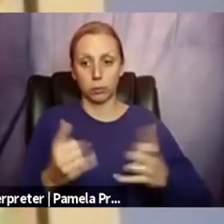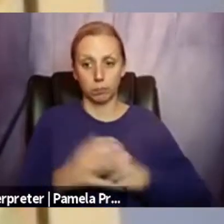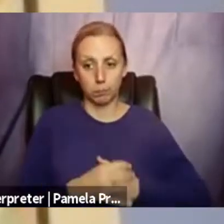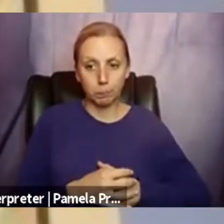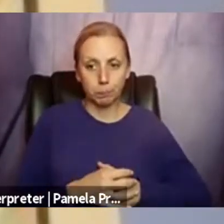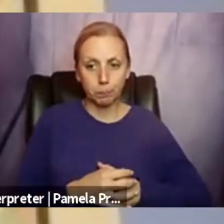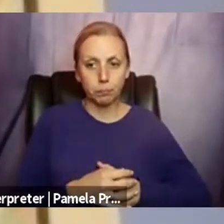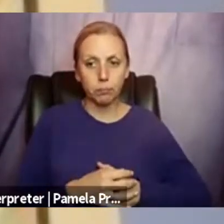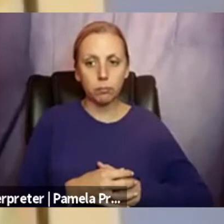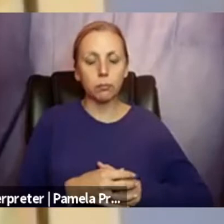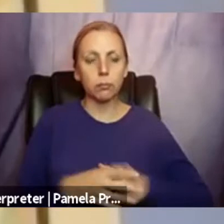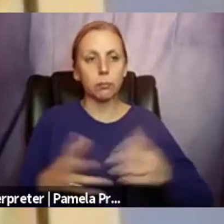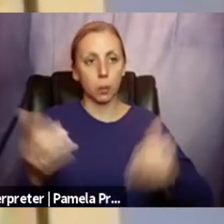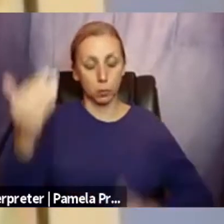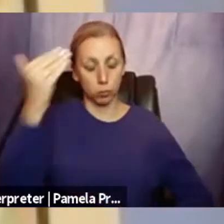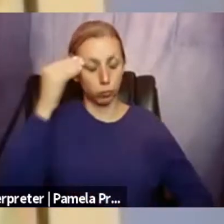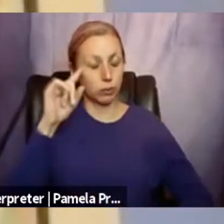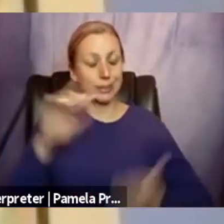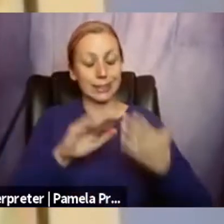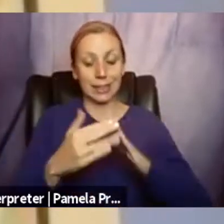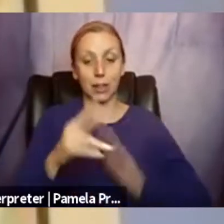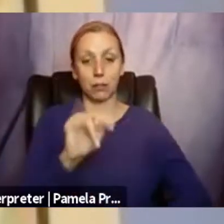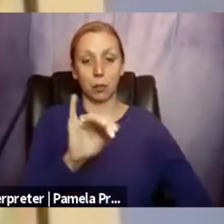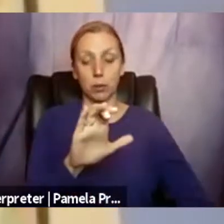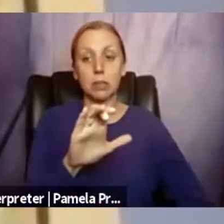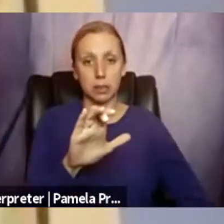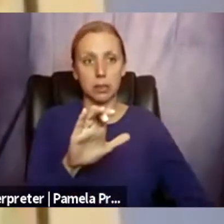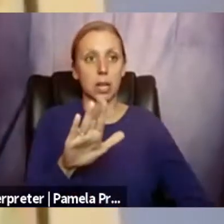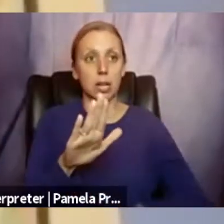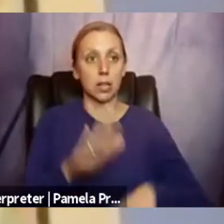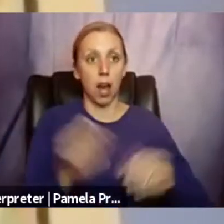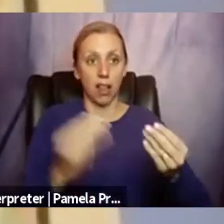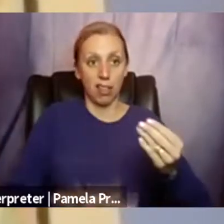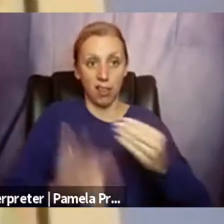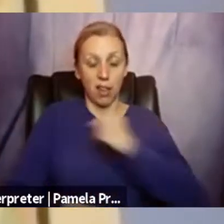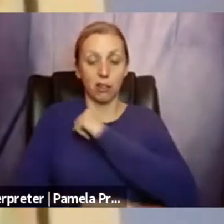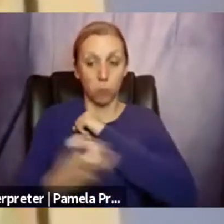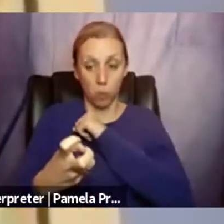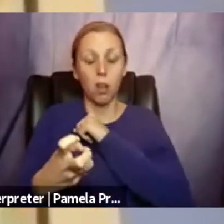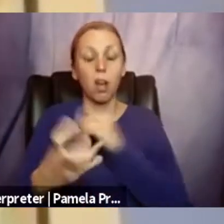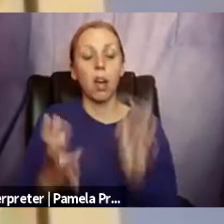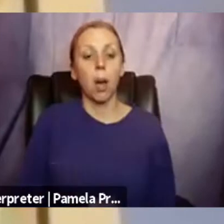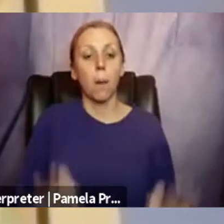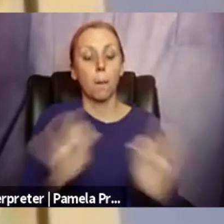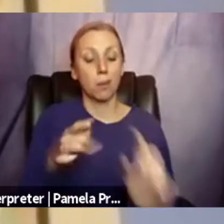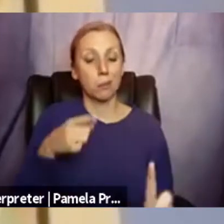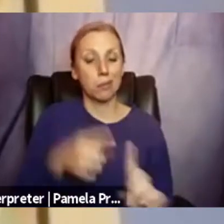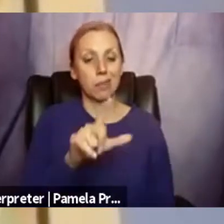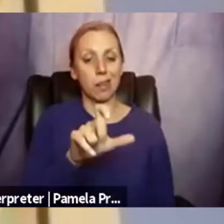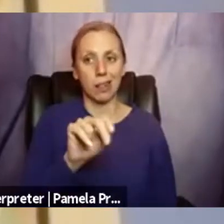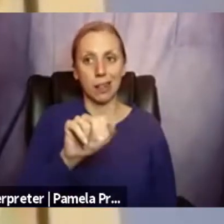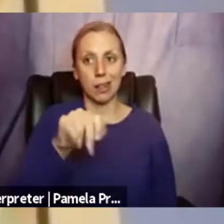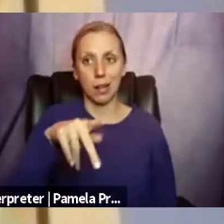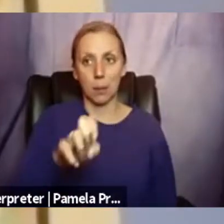I would like to acknowledge that the city of New York is on stolen land. More importantly, Lenape Hoking, the